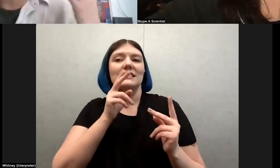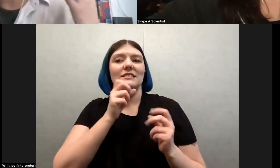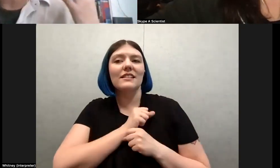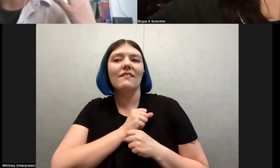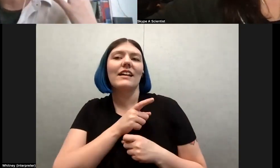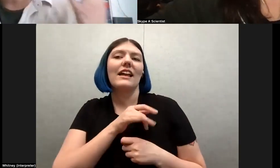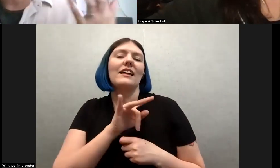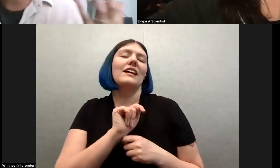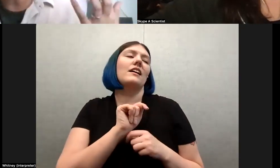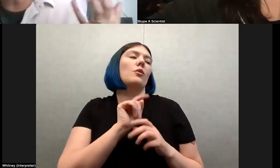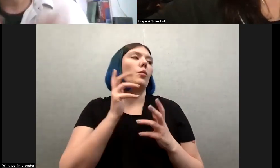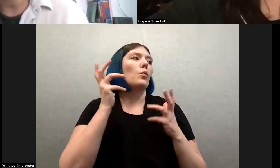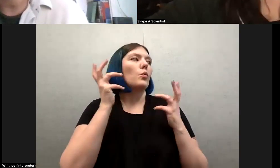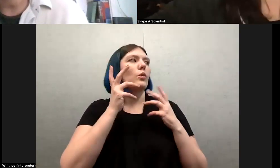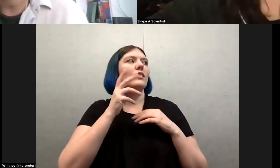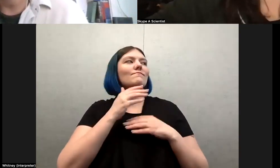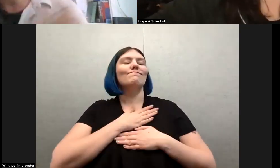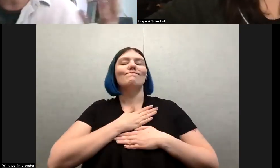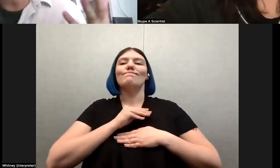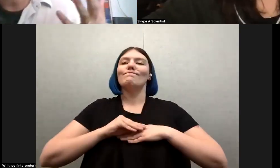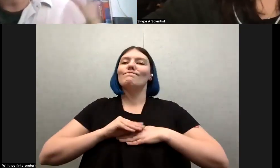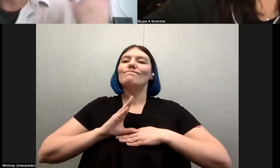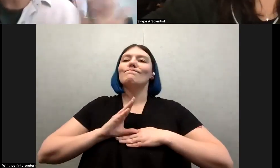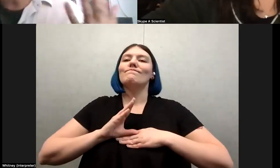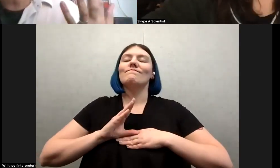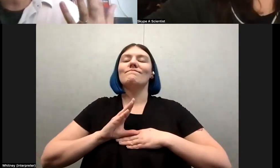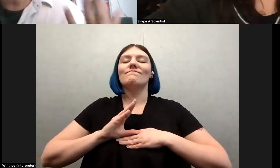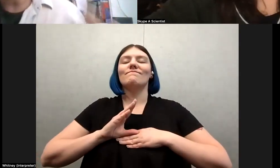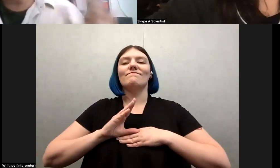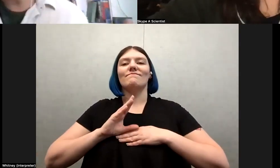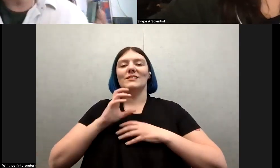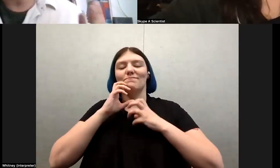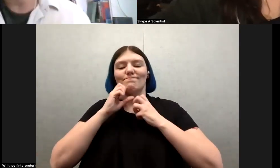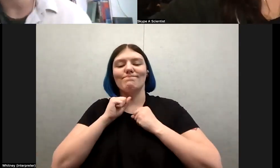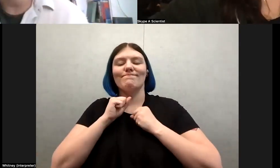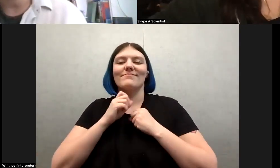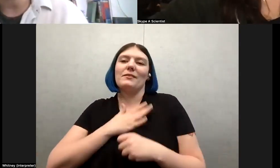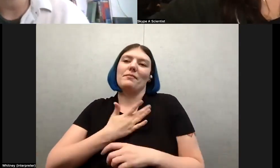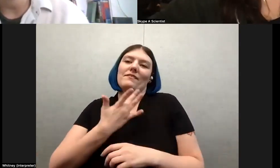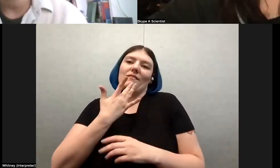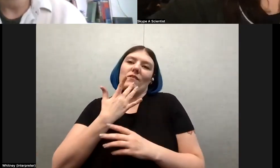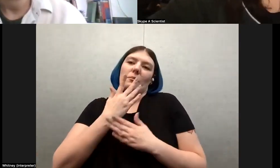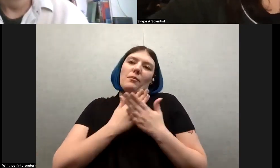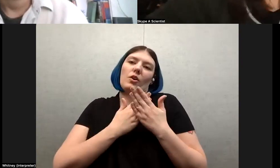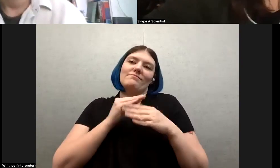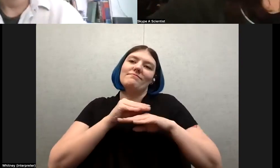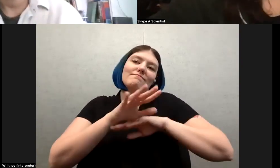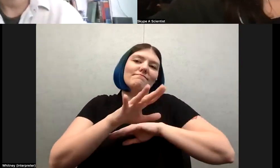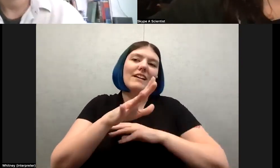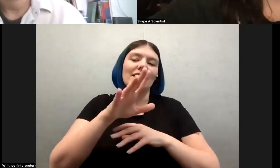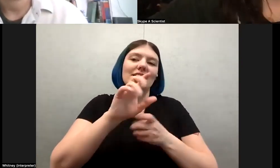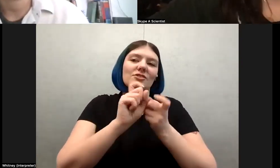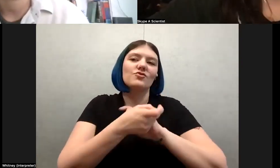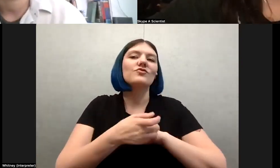is incredibly satisfying and meaningful. So that's my favorite part, I guess, is making a difference. That's a great answer.